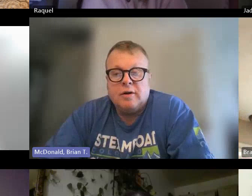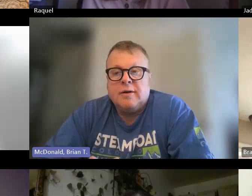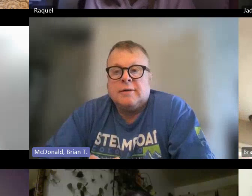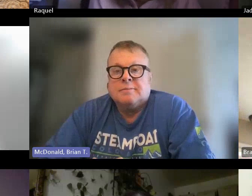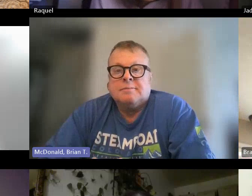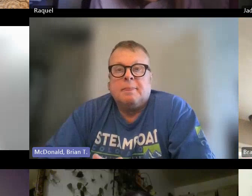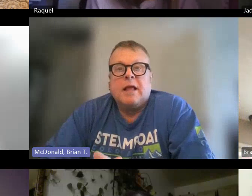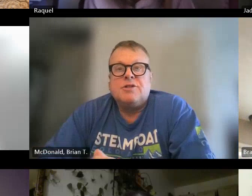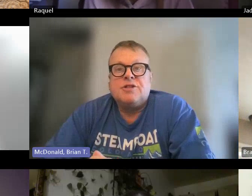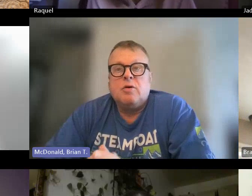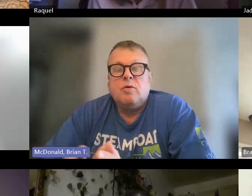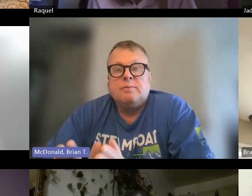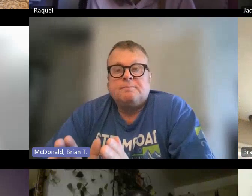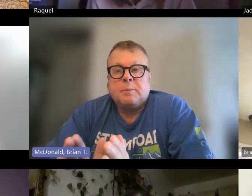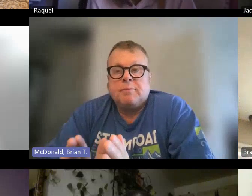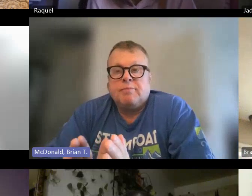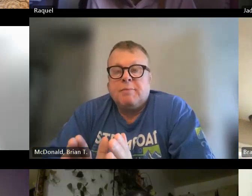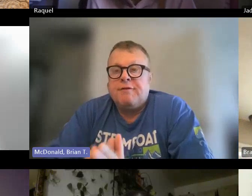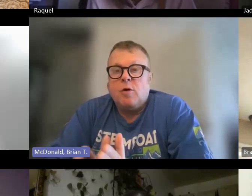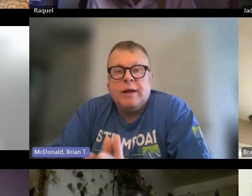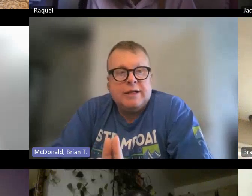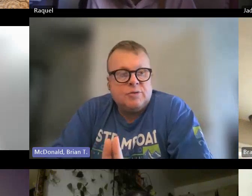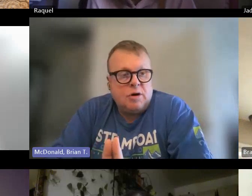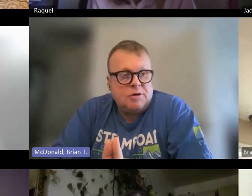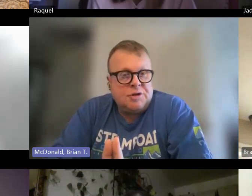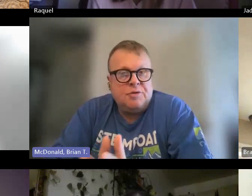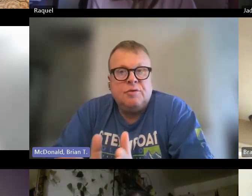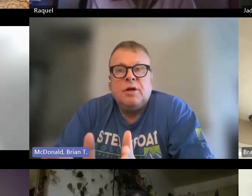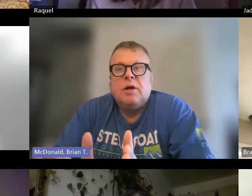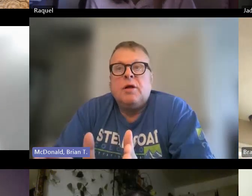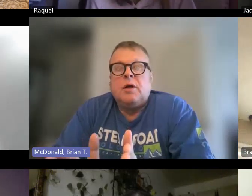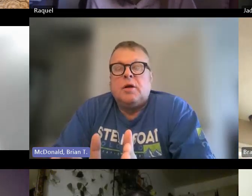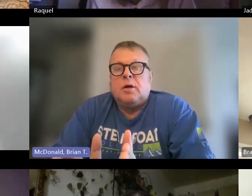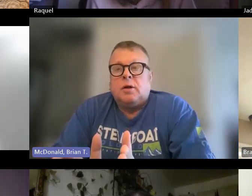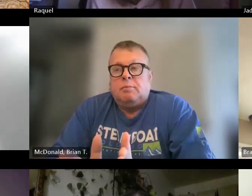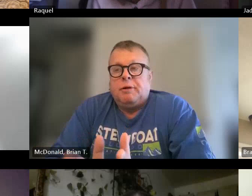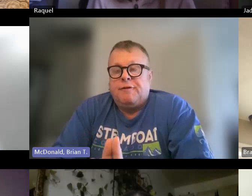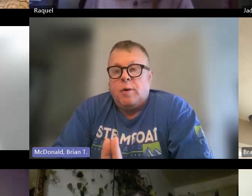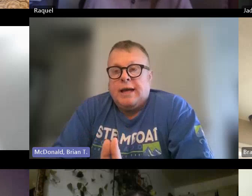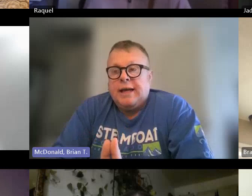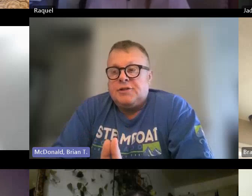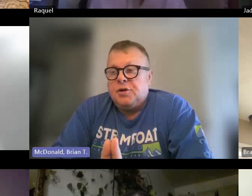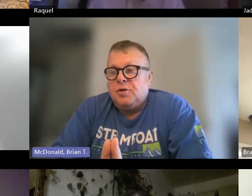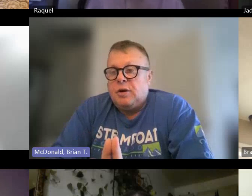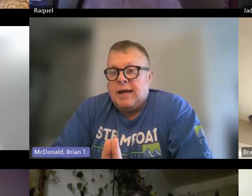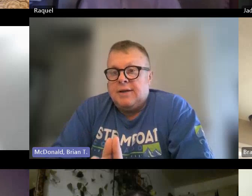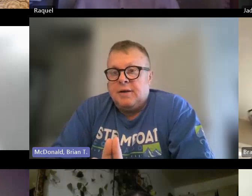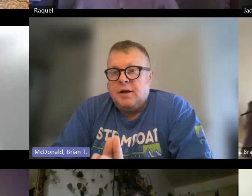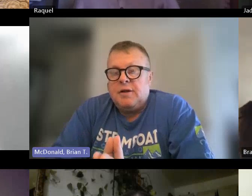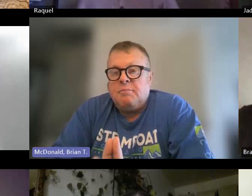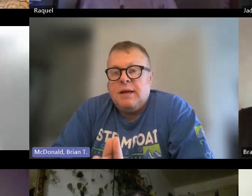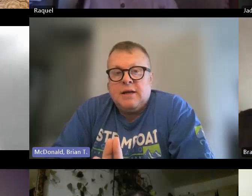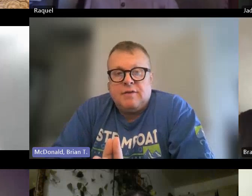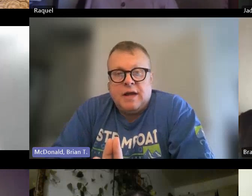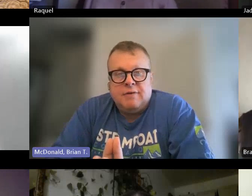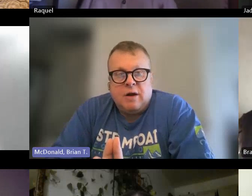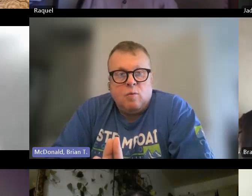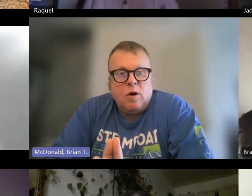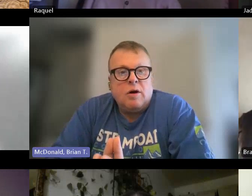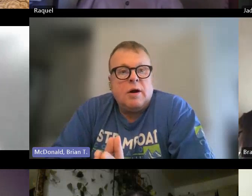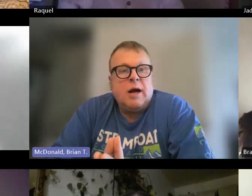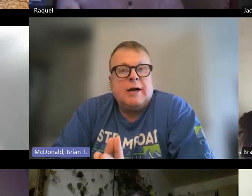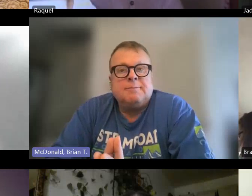good work. So before we get into our cartoon, before we get into kind of the meat of